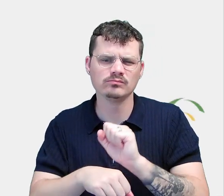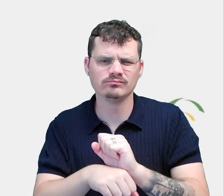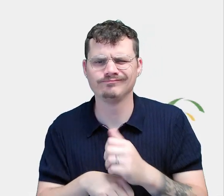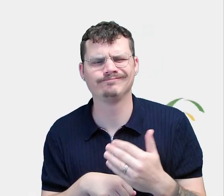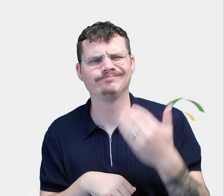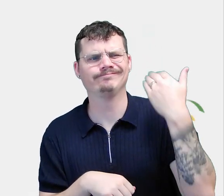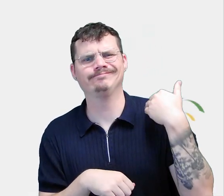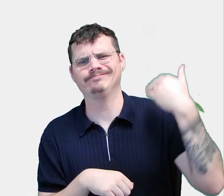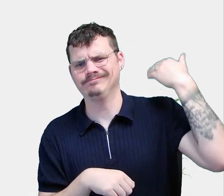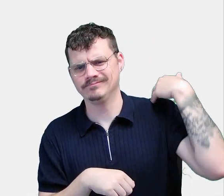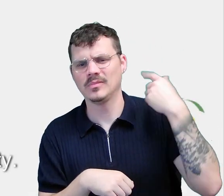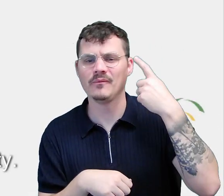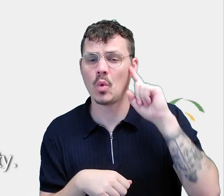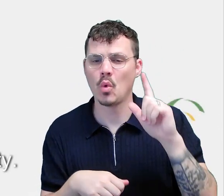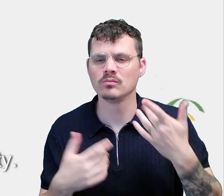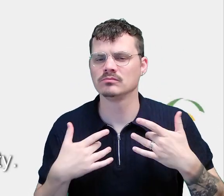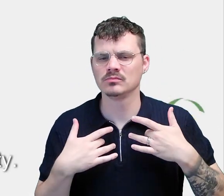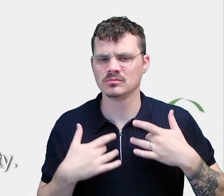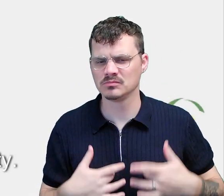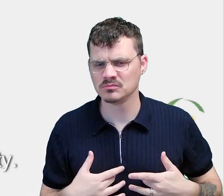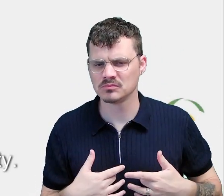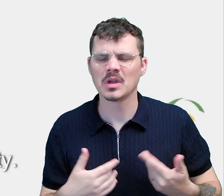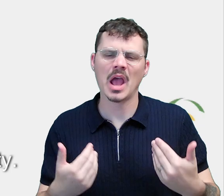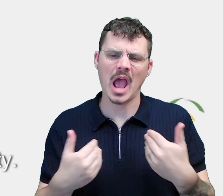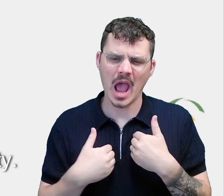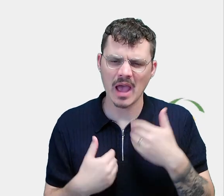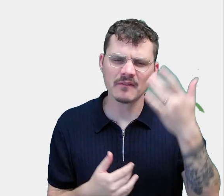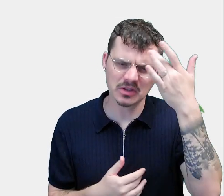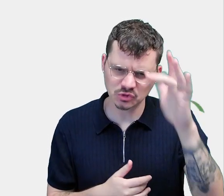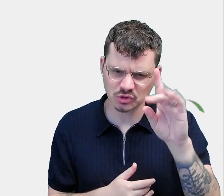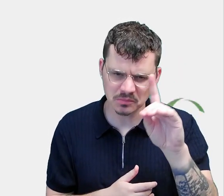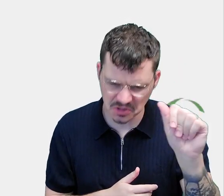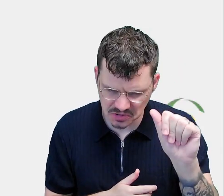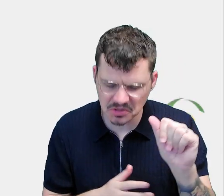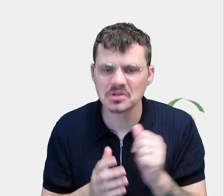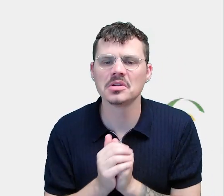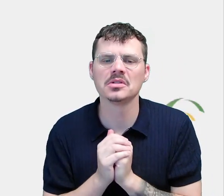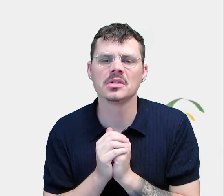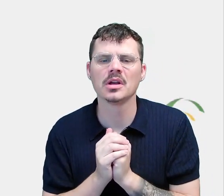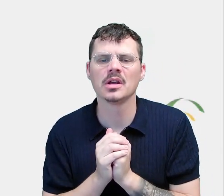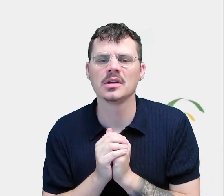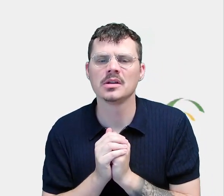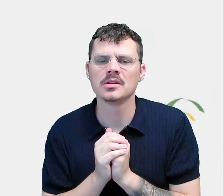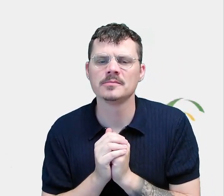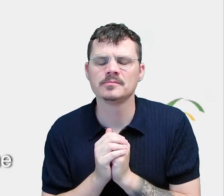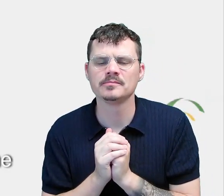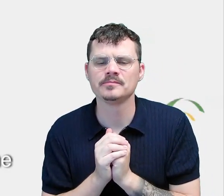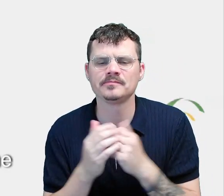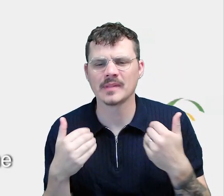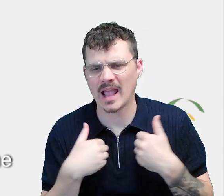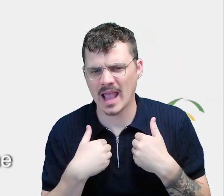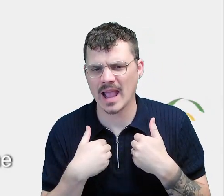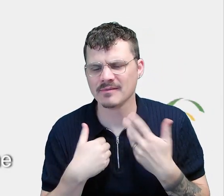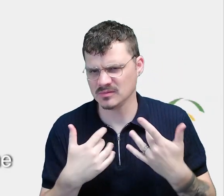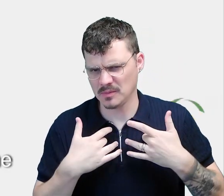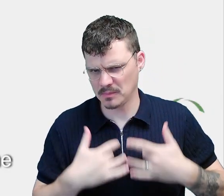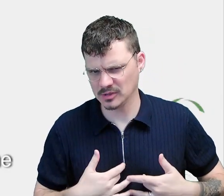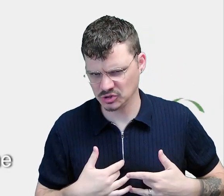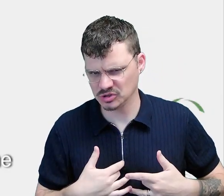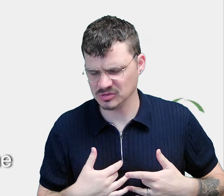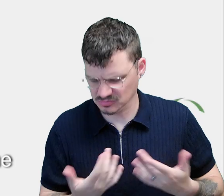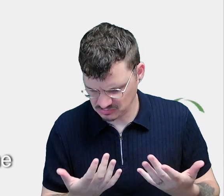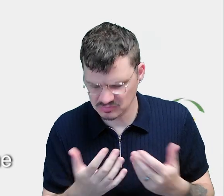ago for a little depression. She's got a little intellectual disability. She's got a little depression,